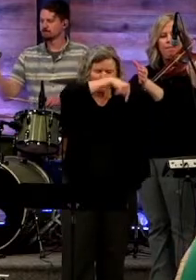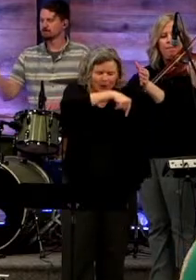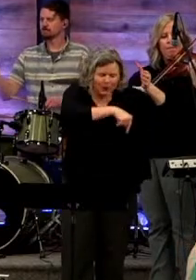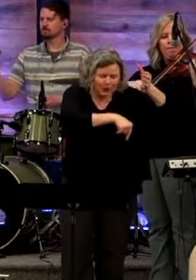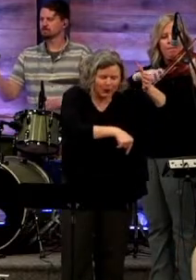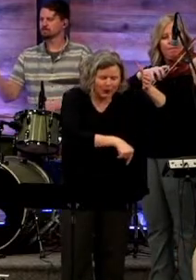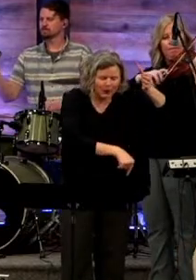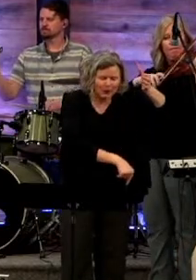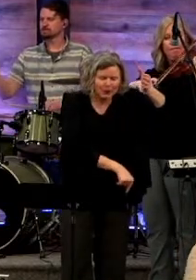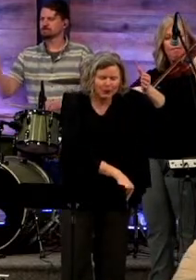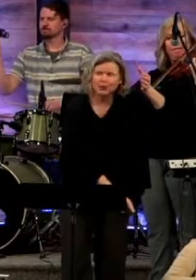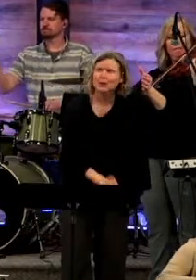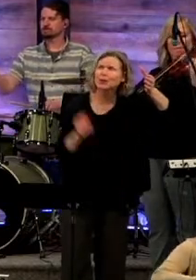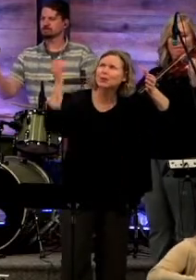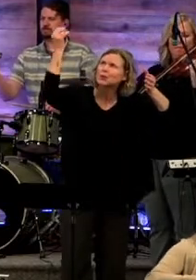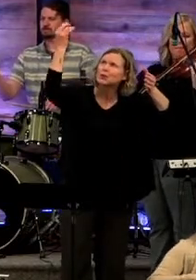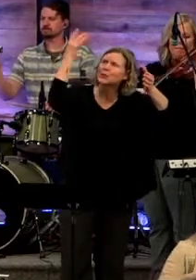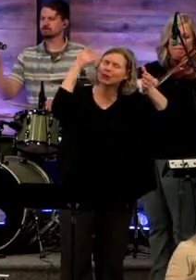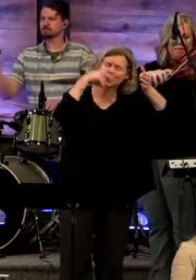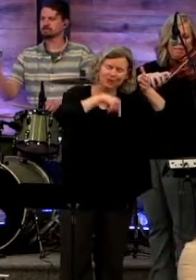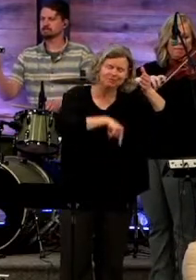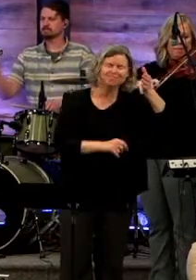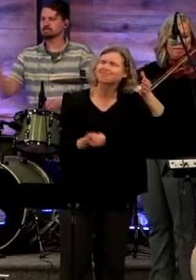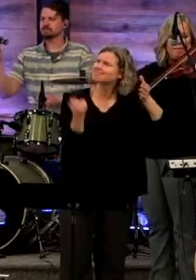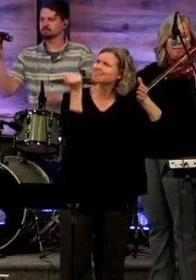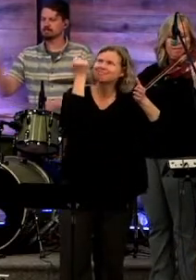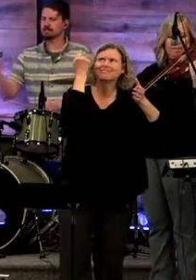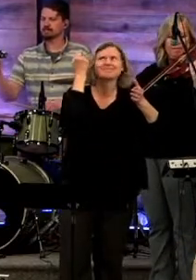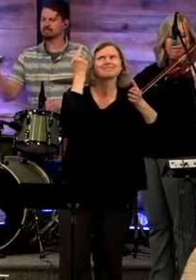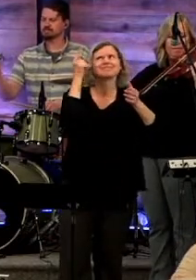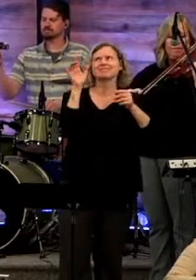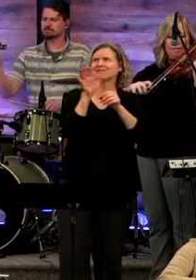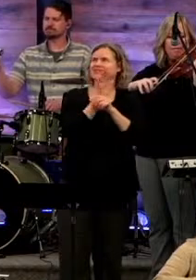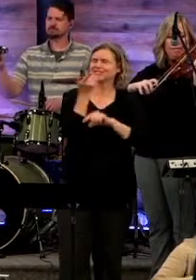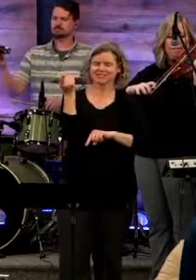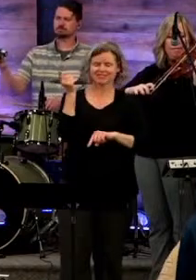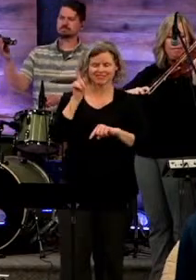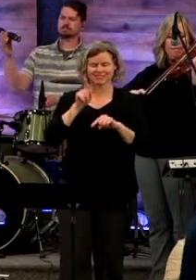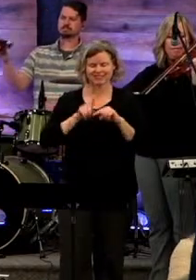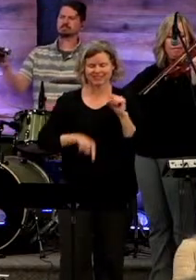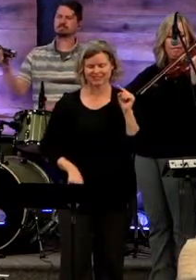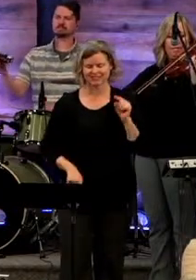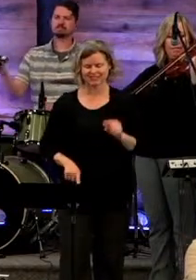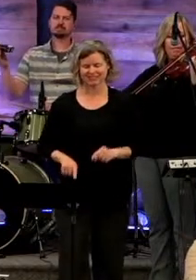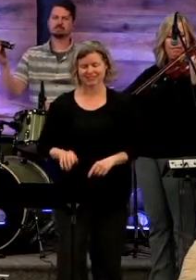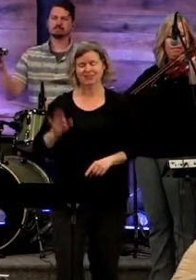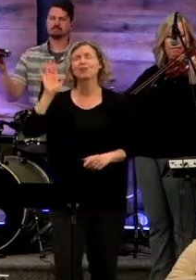fathom. Your love exceeds the heavens'